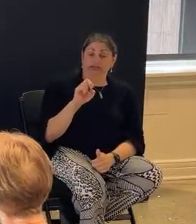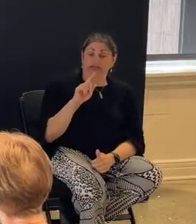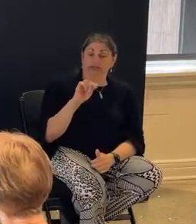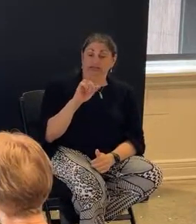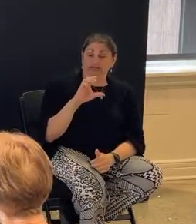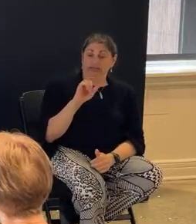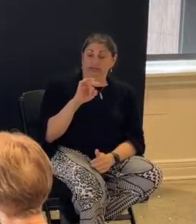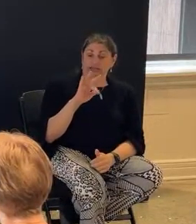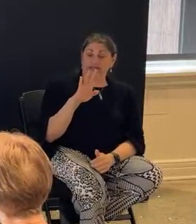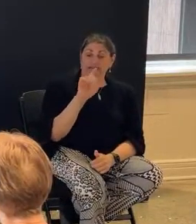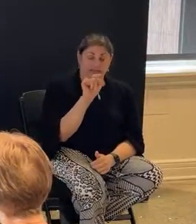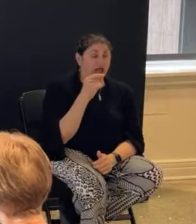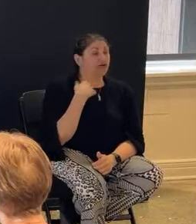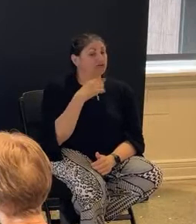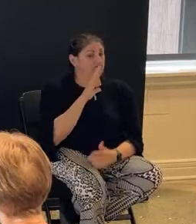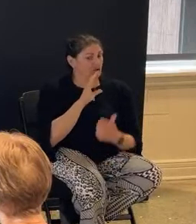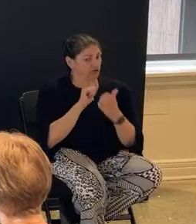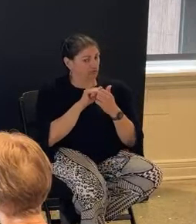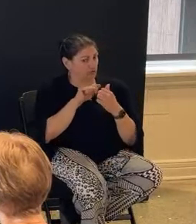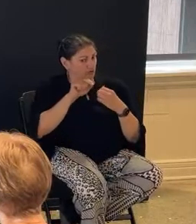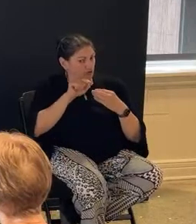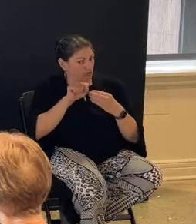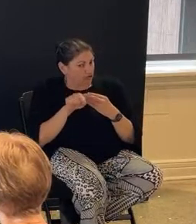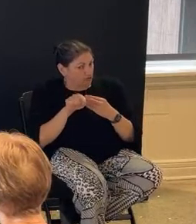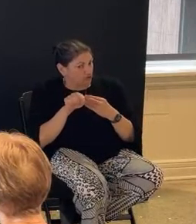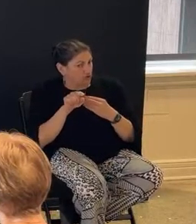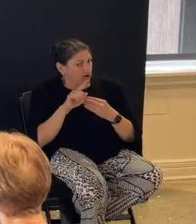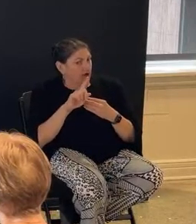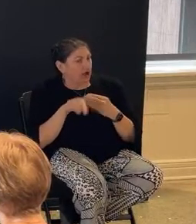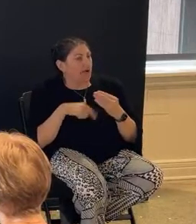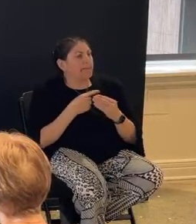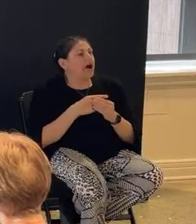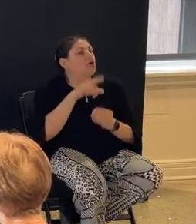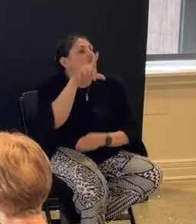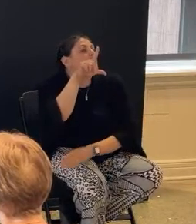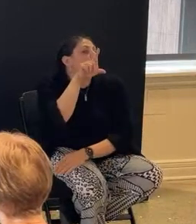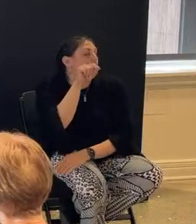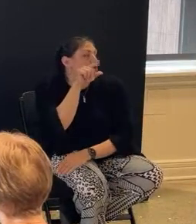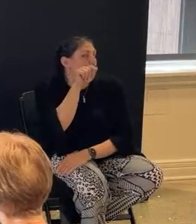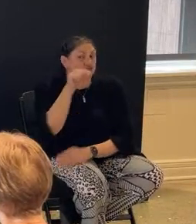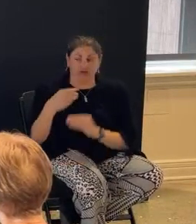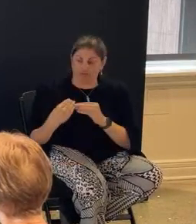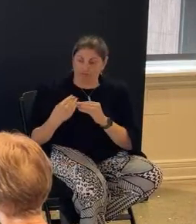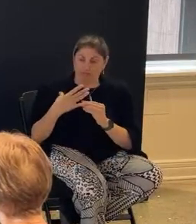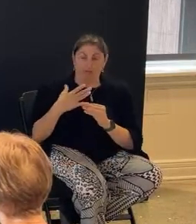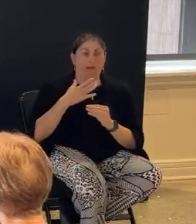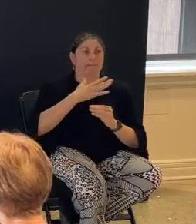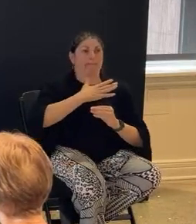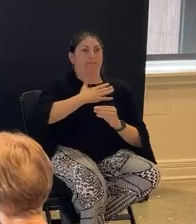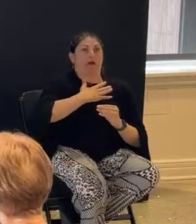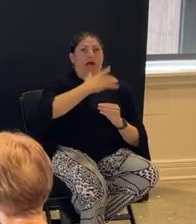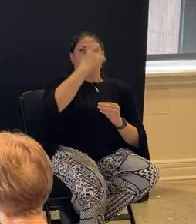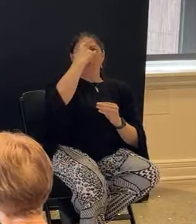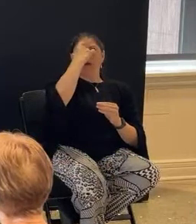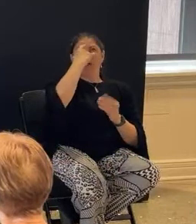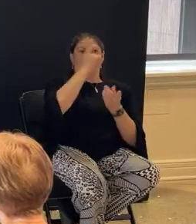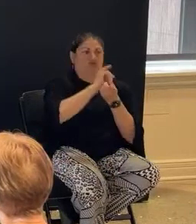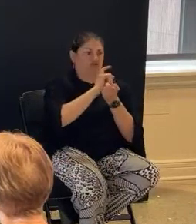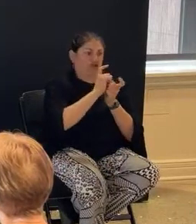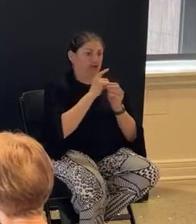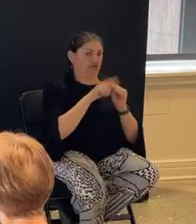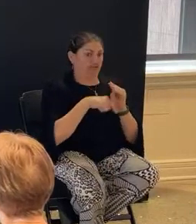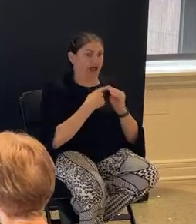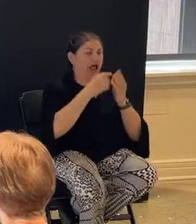and she was totally changing the way that I thought about this seabird. And I don't know, maybe I was totally misunderstanding her, but it was pretty